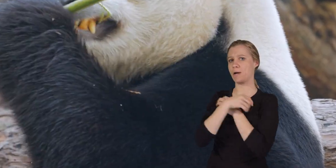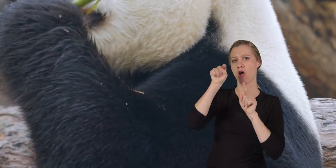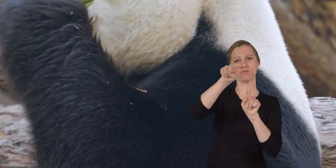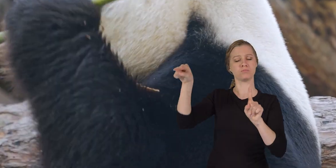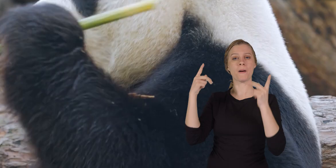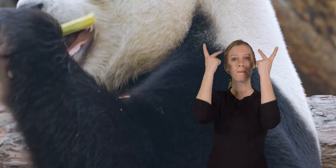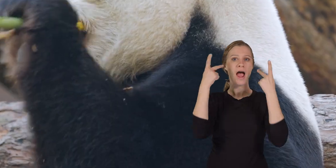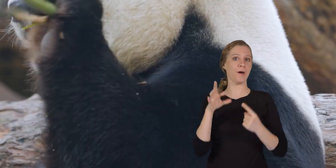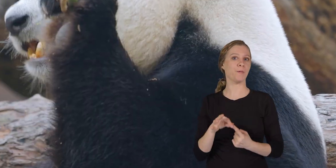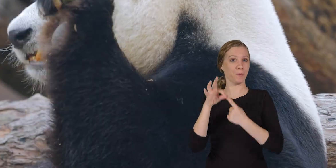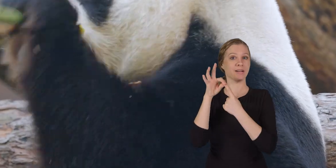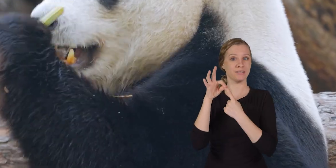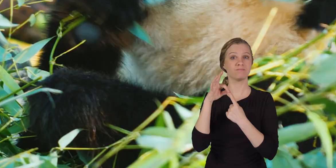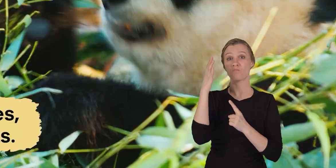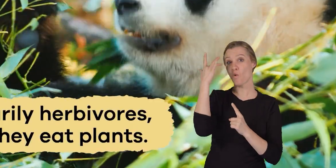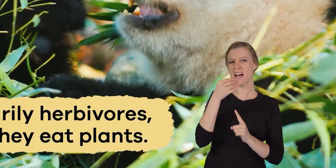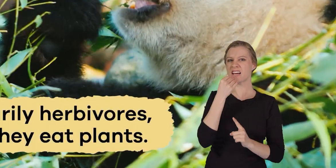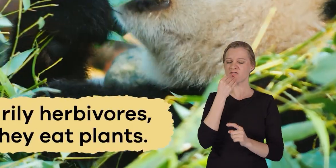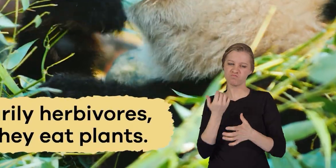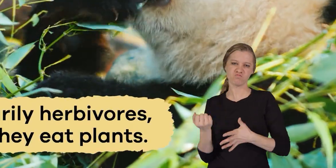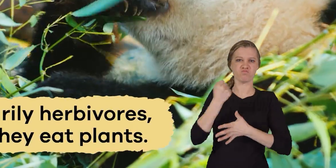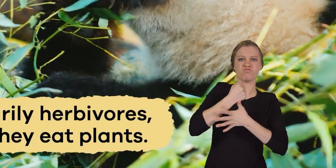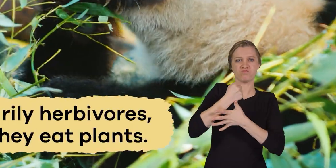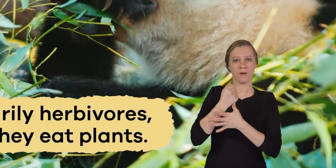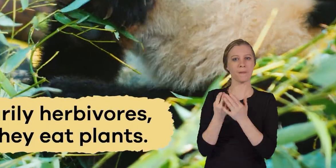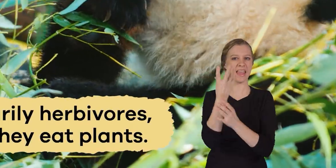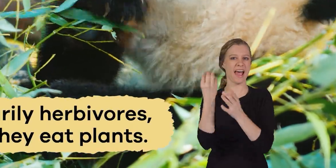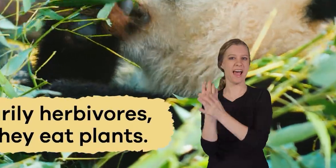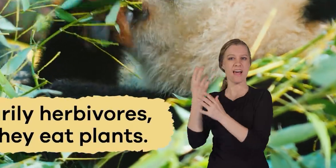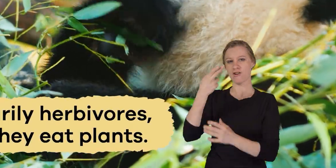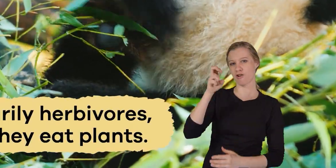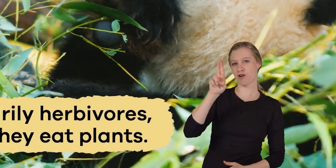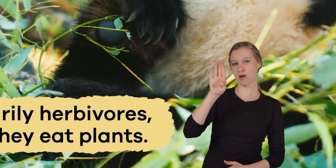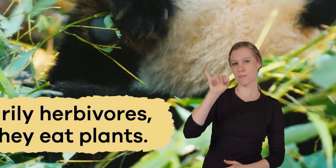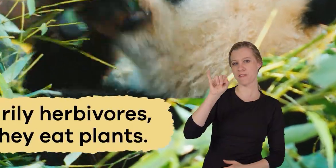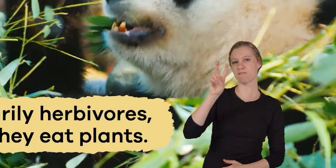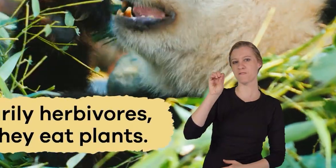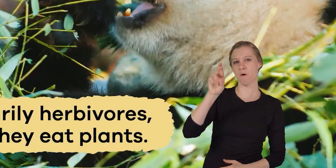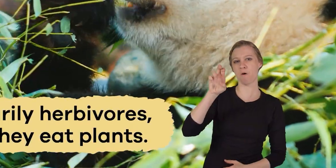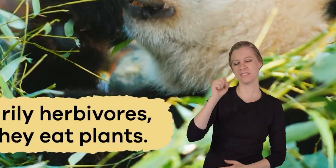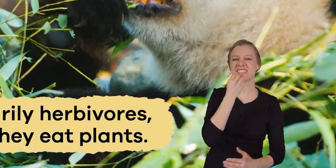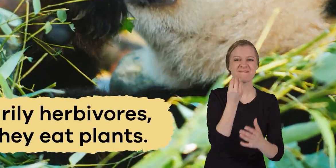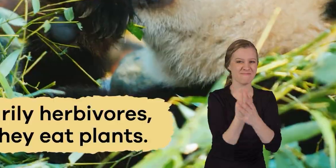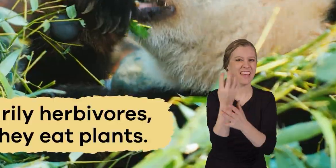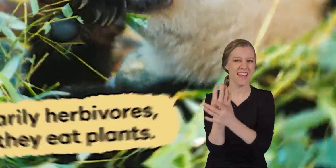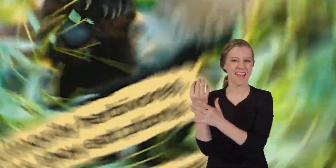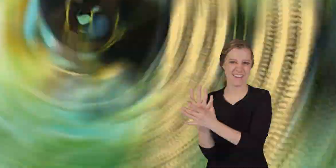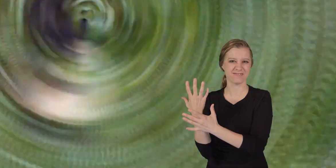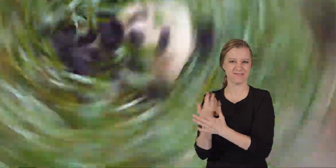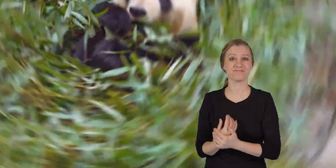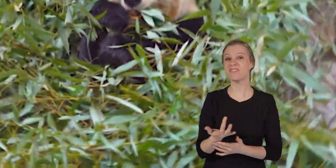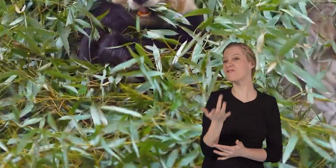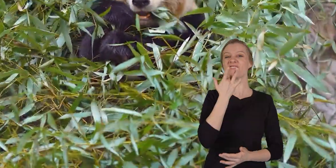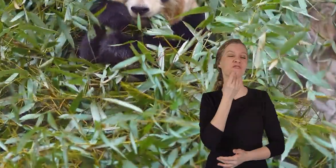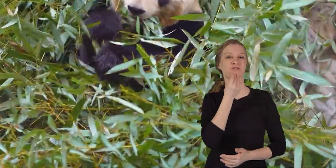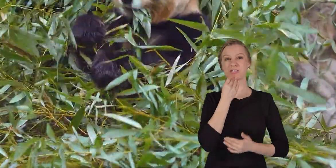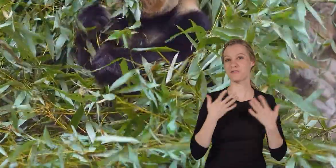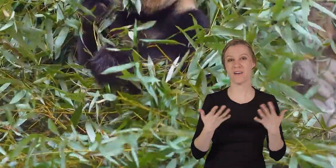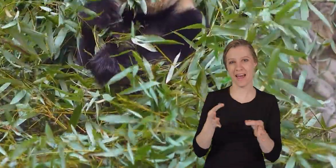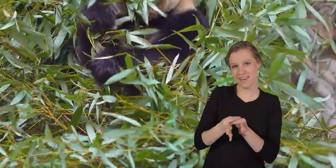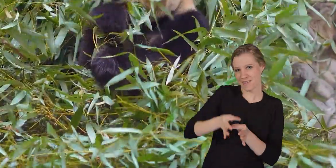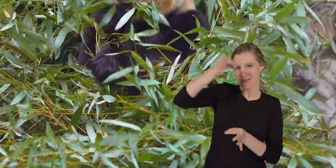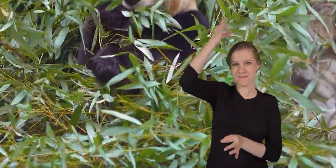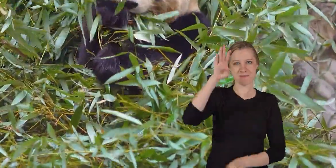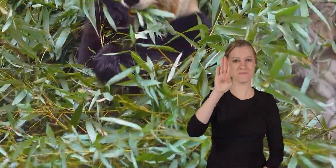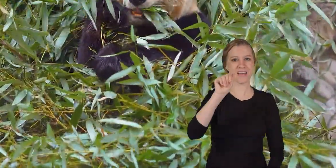bears, pandas are unique because they are primarily herbivores, which means they eat plants. Their favorite